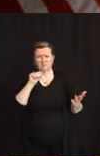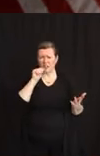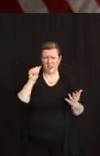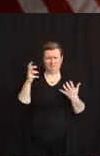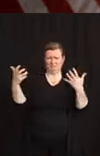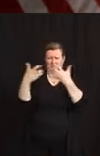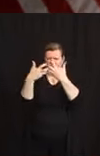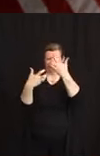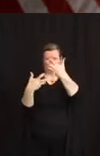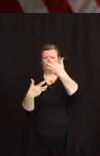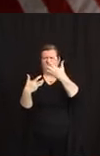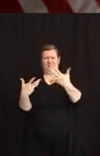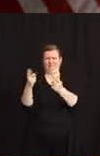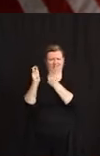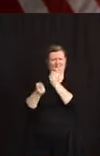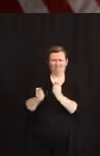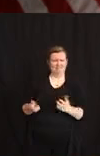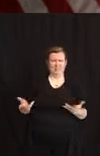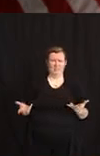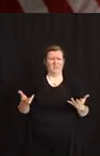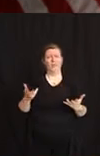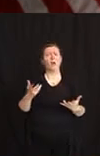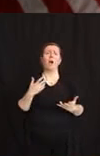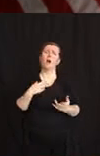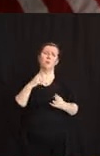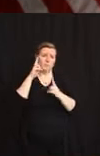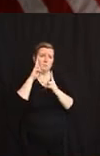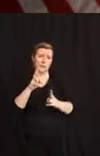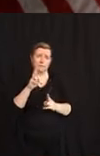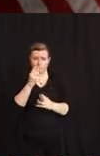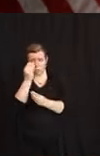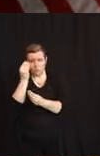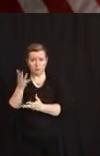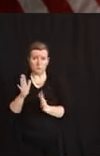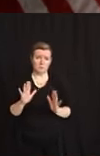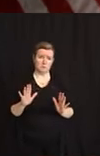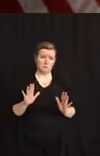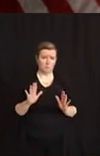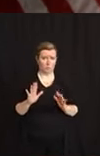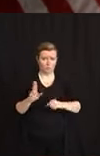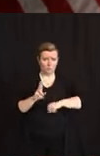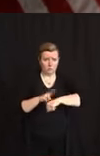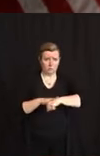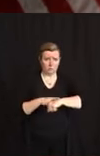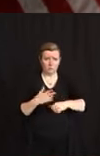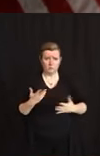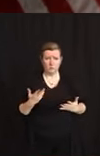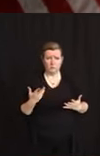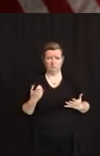a number or two, and let's never let this become abstract, these are humans, the overwhelming